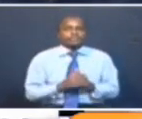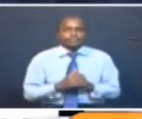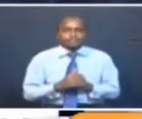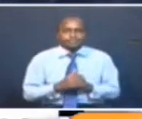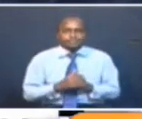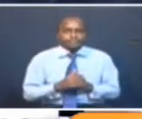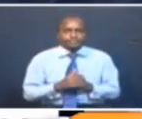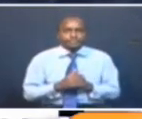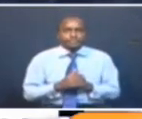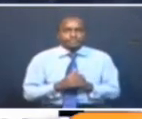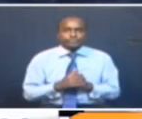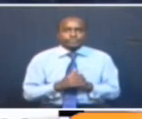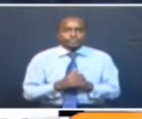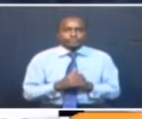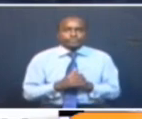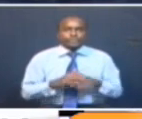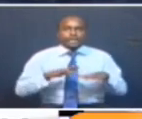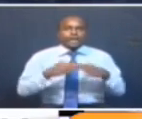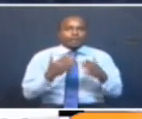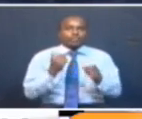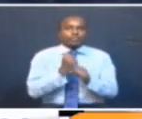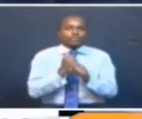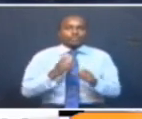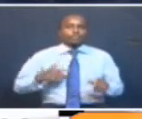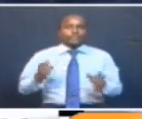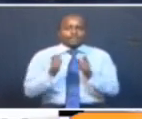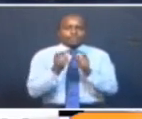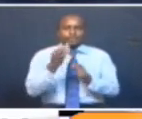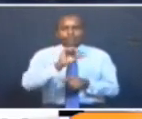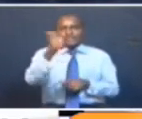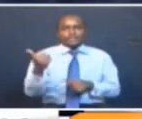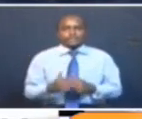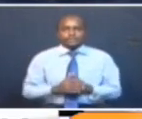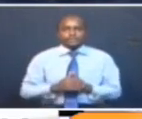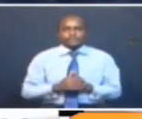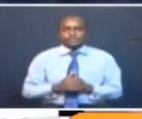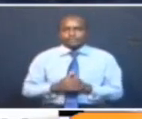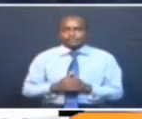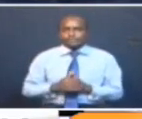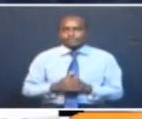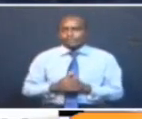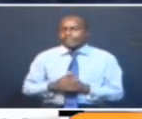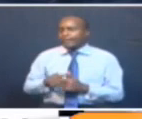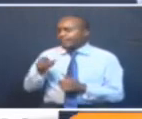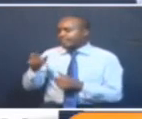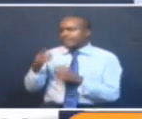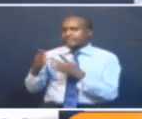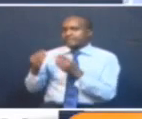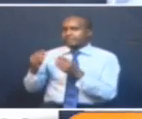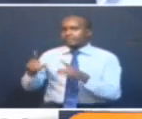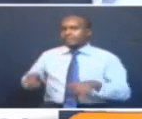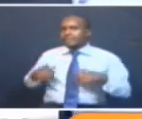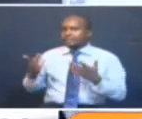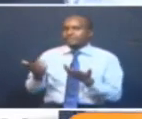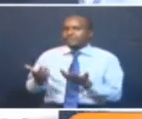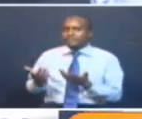How do you feel pain of others together? Yeah. That's the only way. So in this simple life, what is it? I